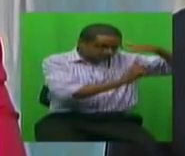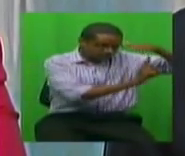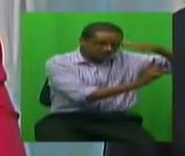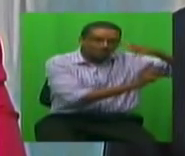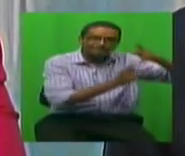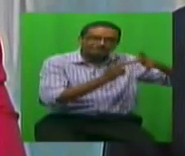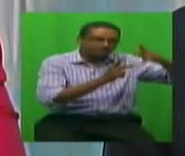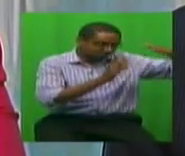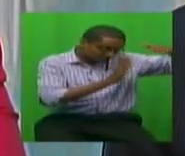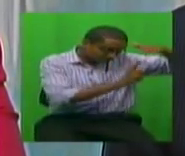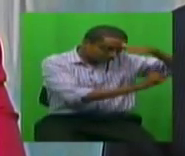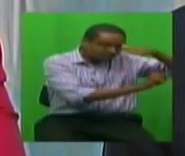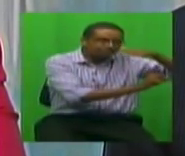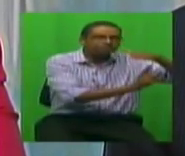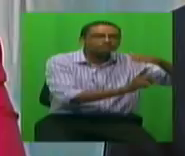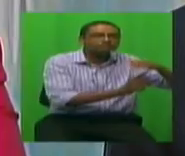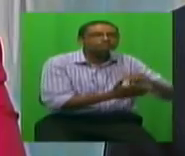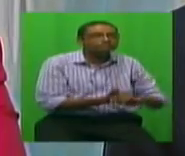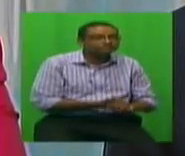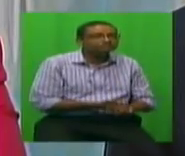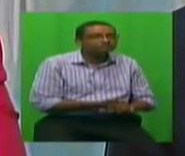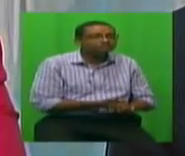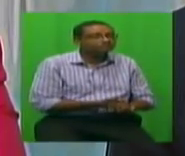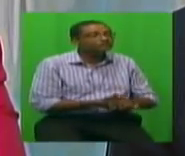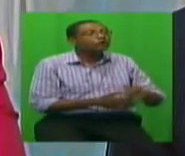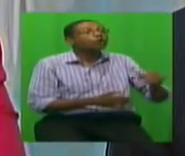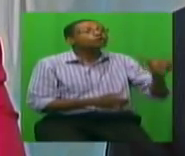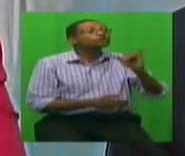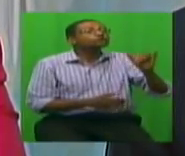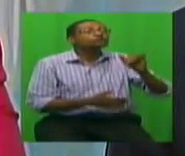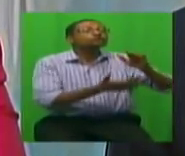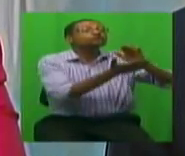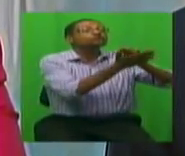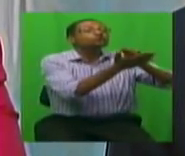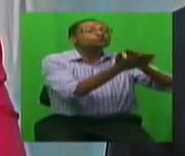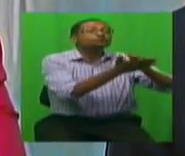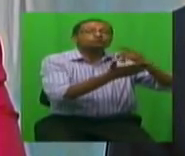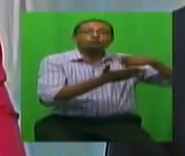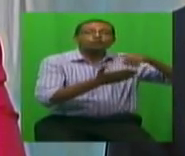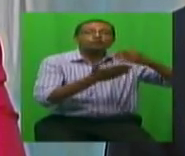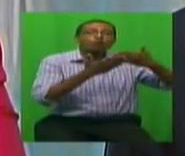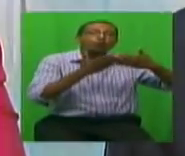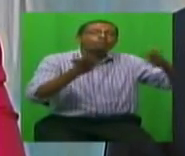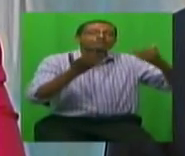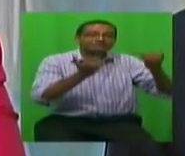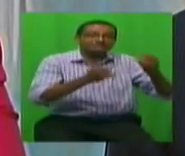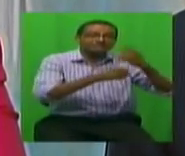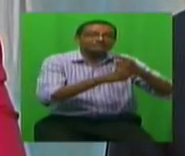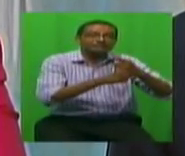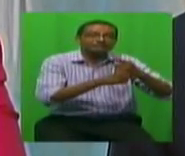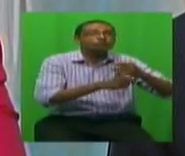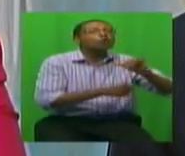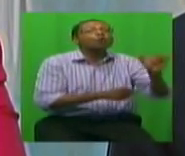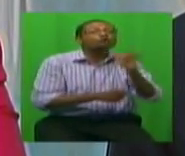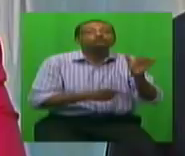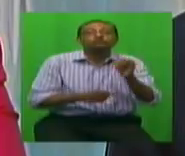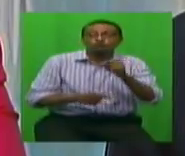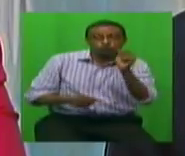today, schools that are still closed, and schools that are being used at present as